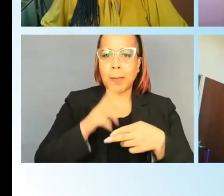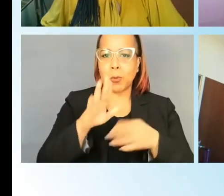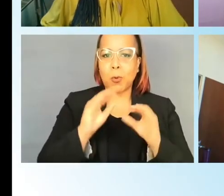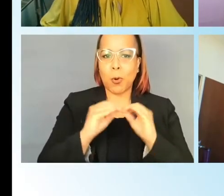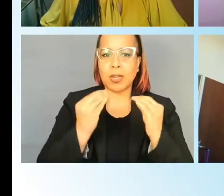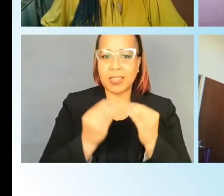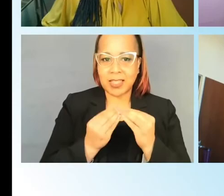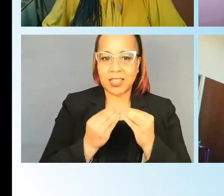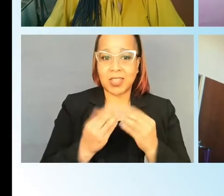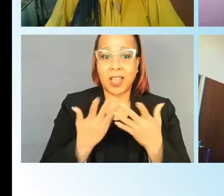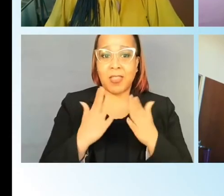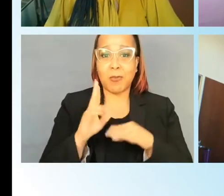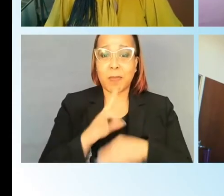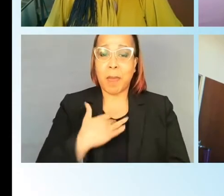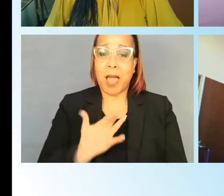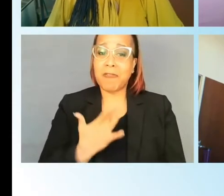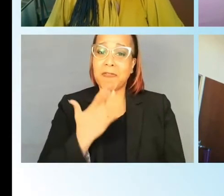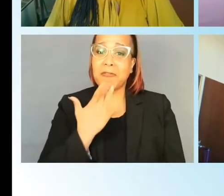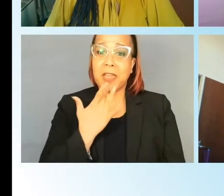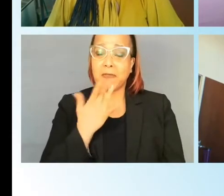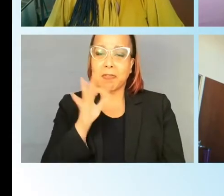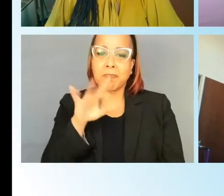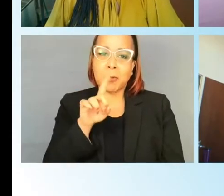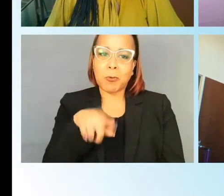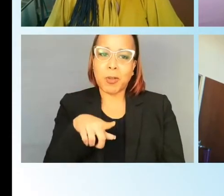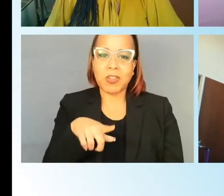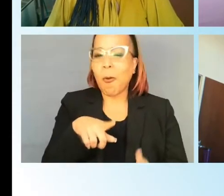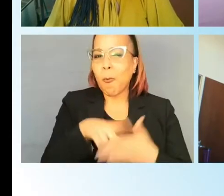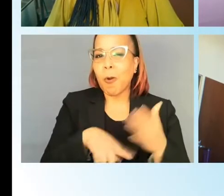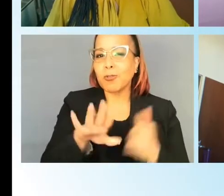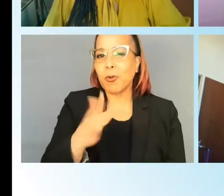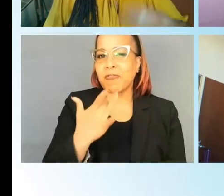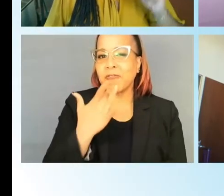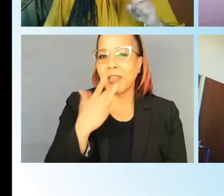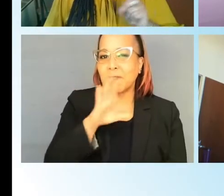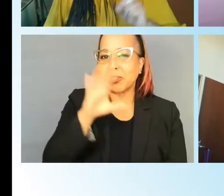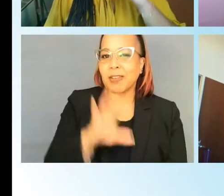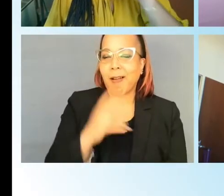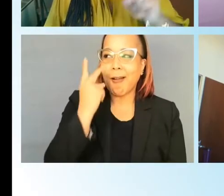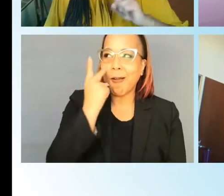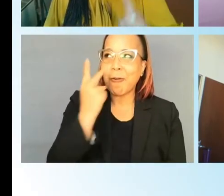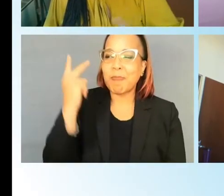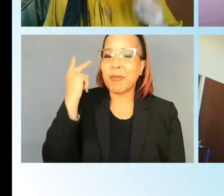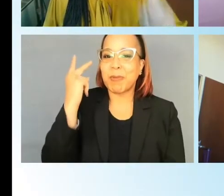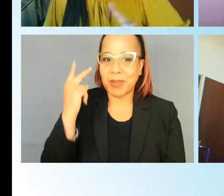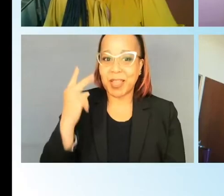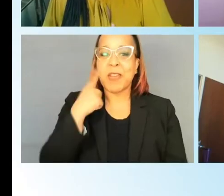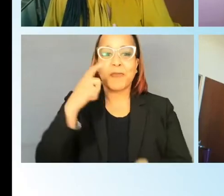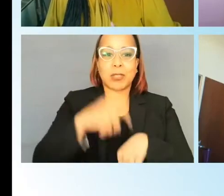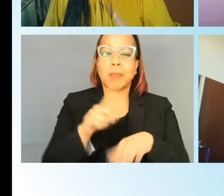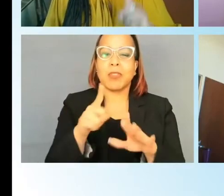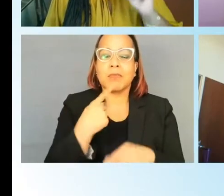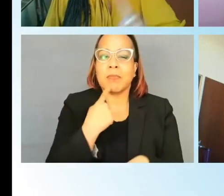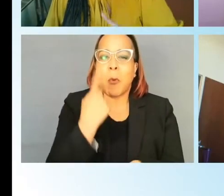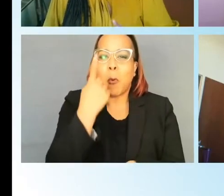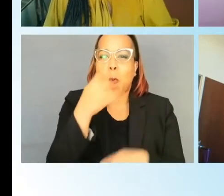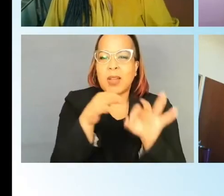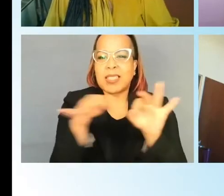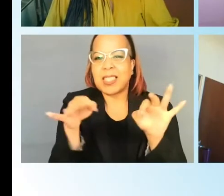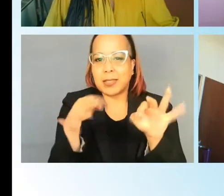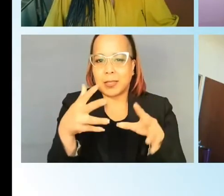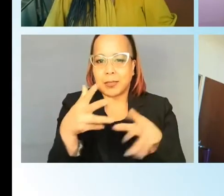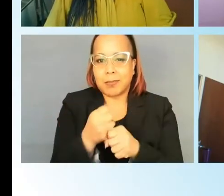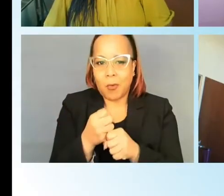use my favorite prompt question of what's your favorite Chicago memory? But for time's sake, just give me like the one sentence version or a